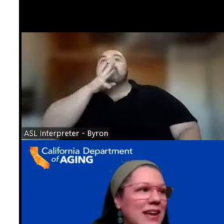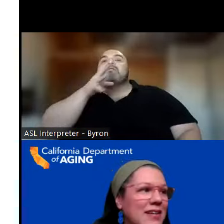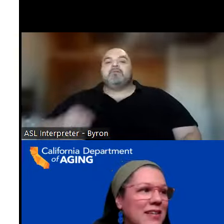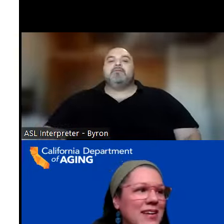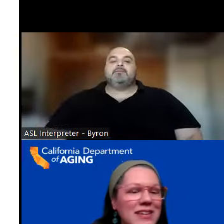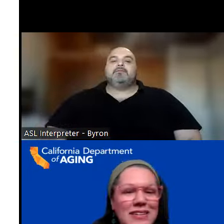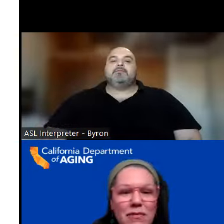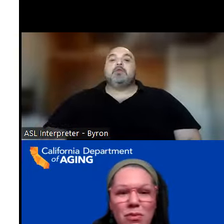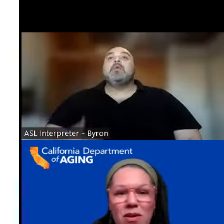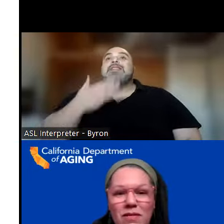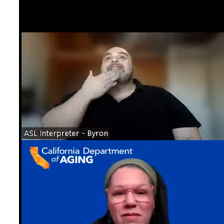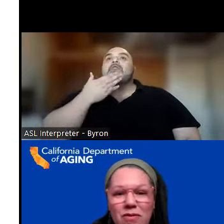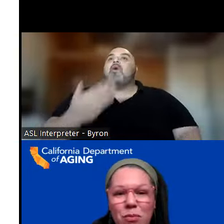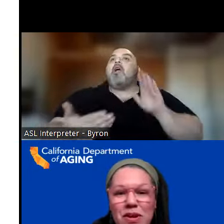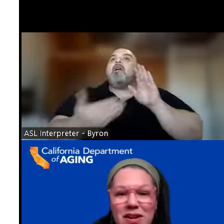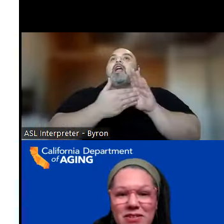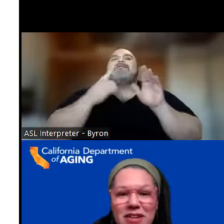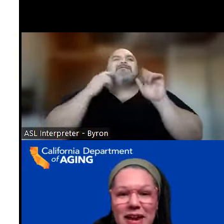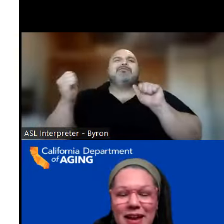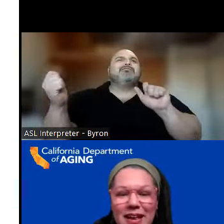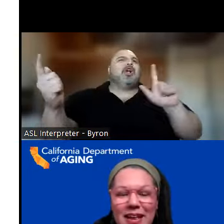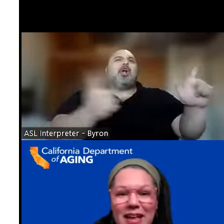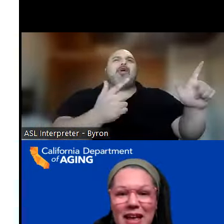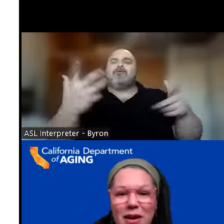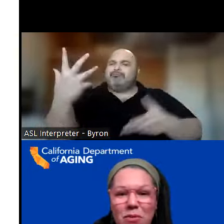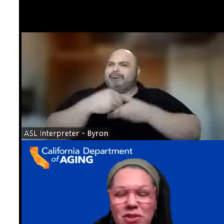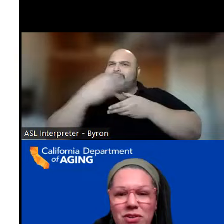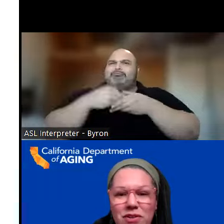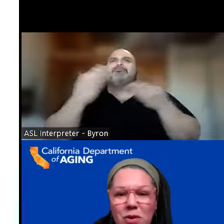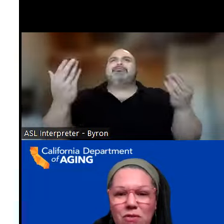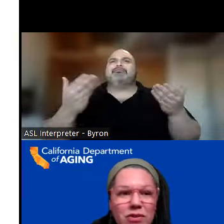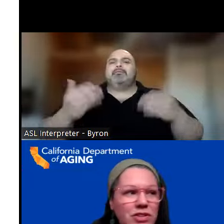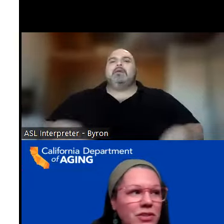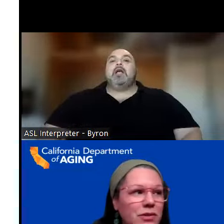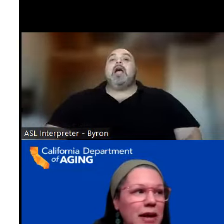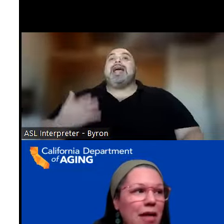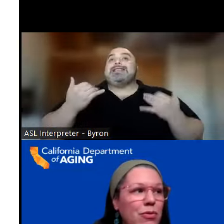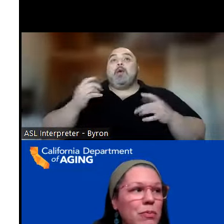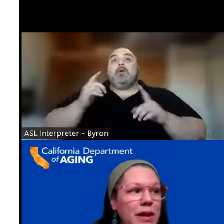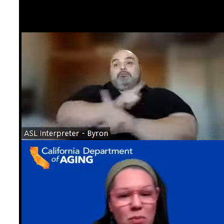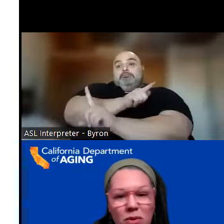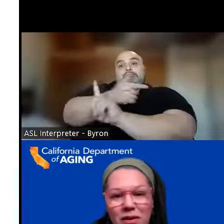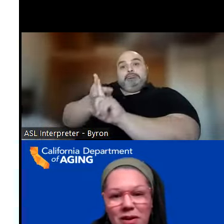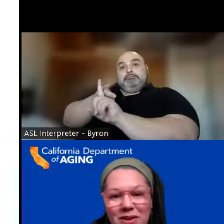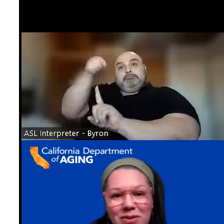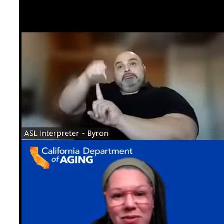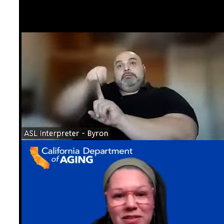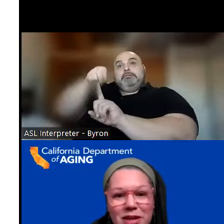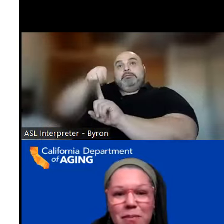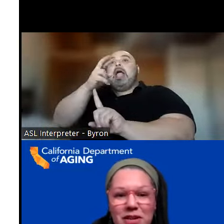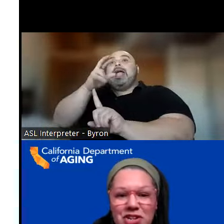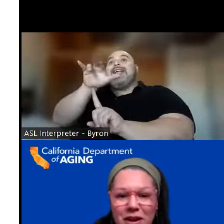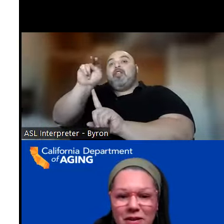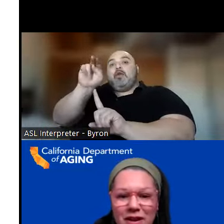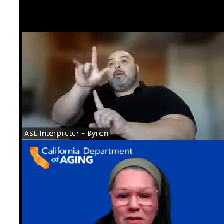So thanks again to everyone for being here today. And I want to turn it over to Catherine Blakemore, who